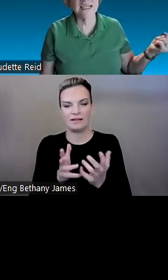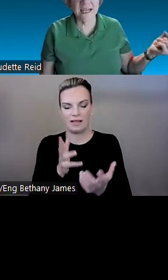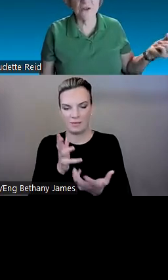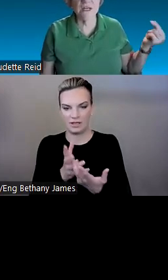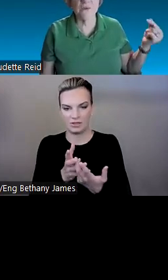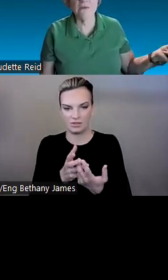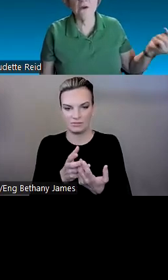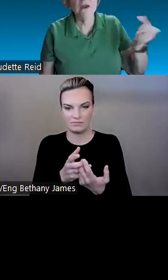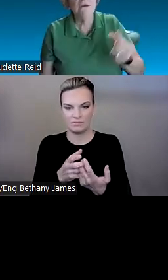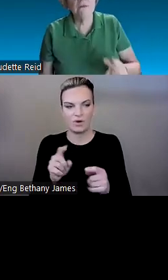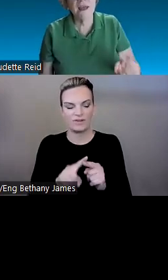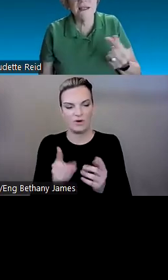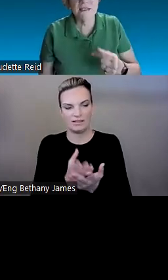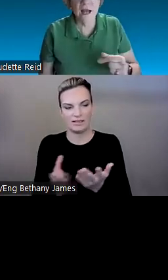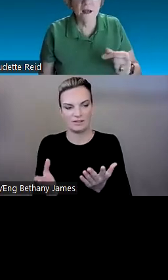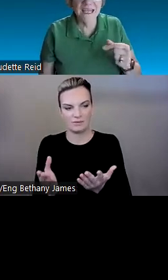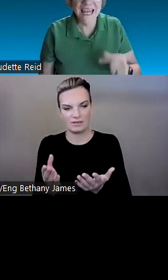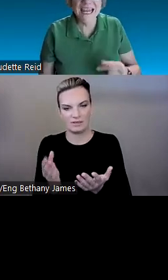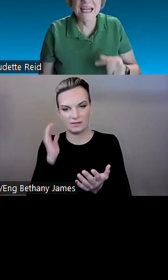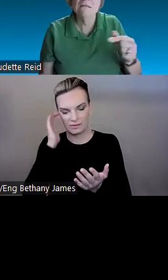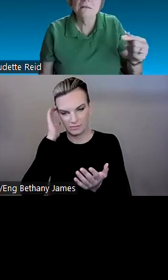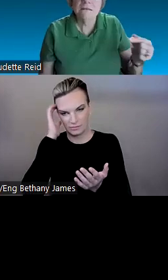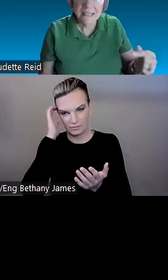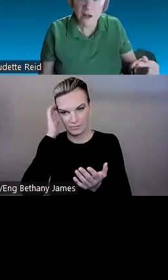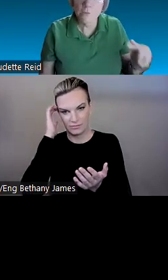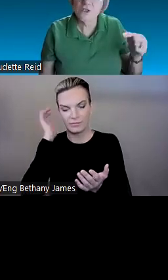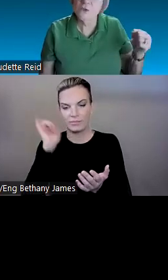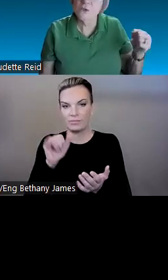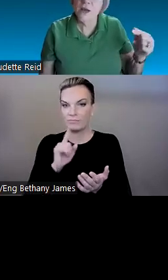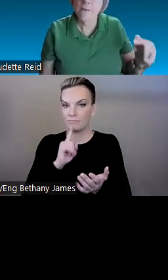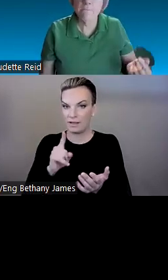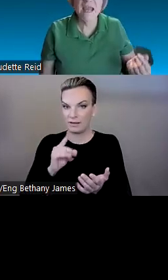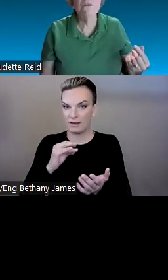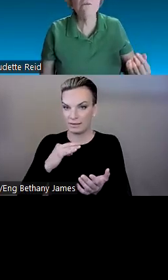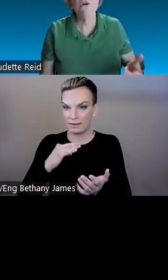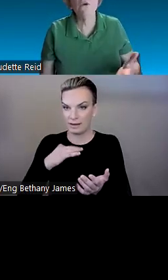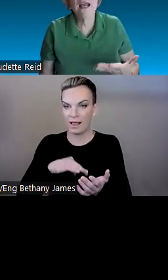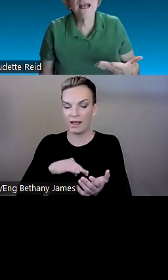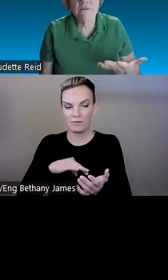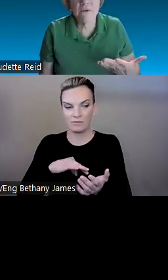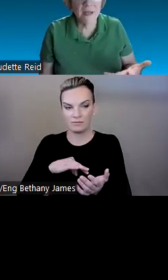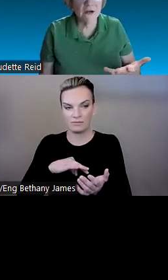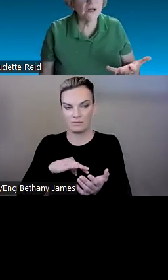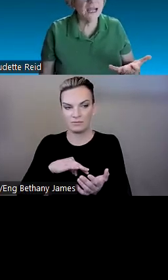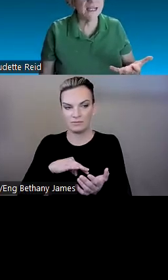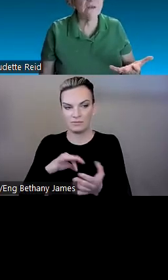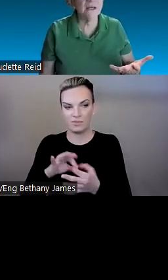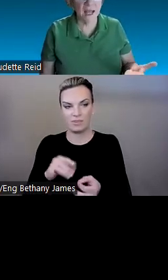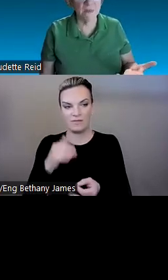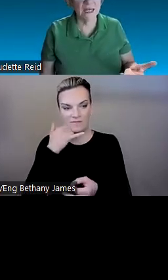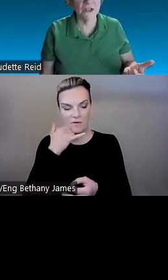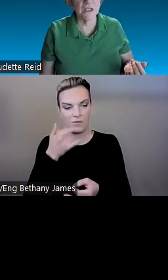or accessories rather that can help to make the phone an even better kind